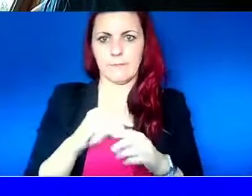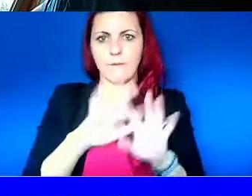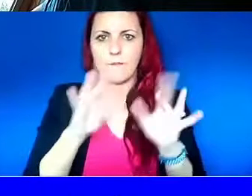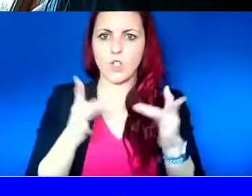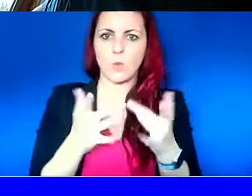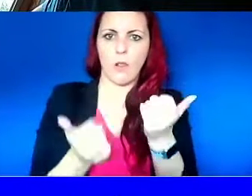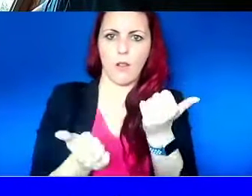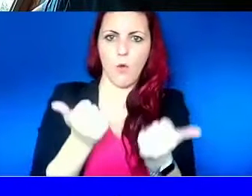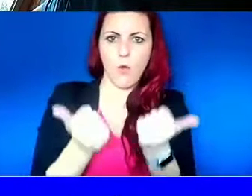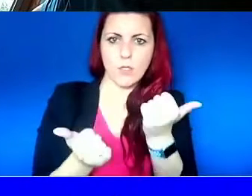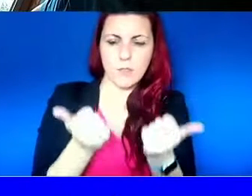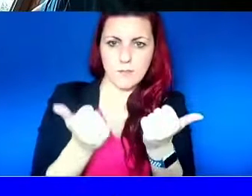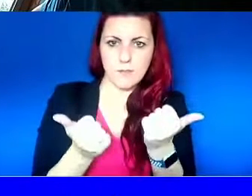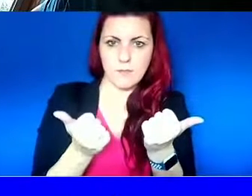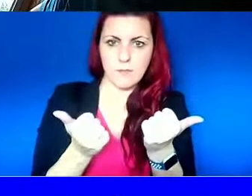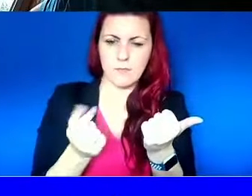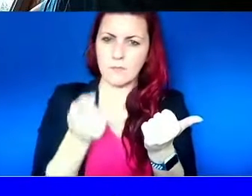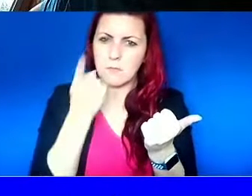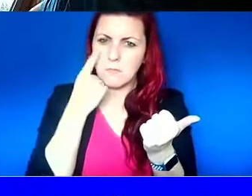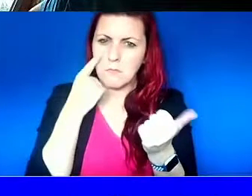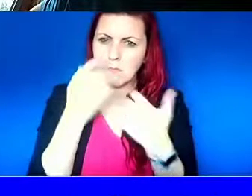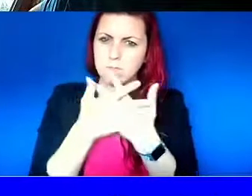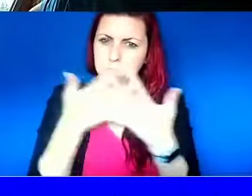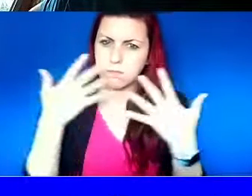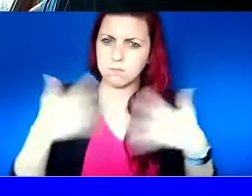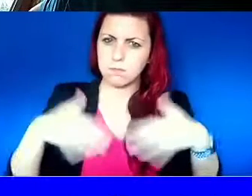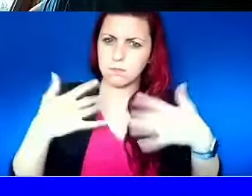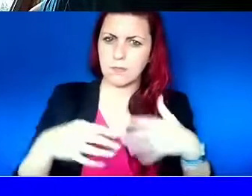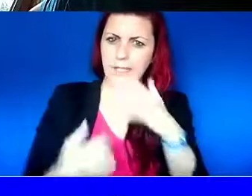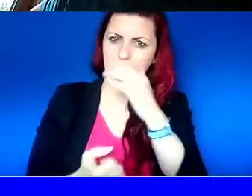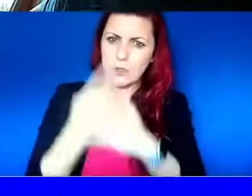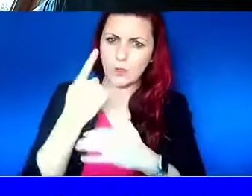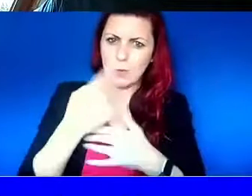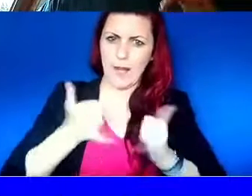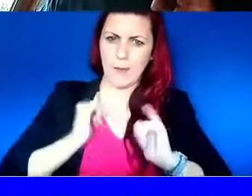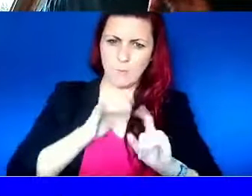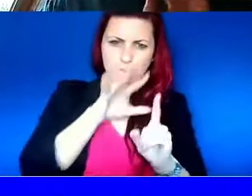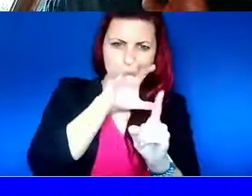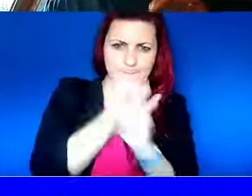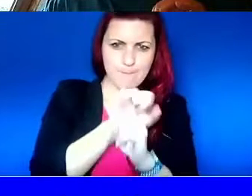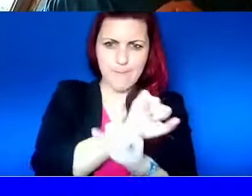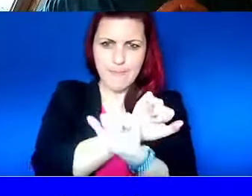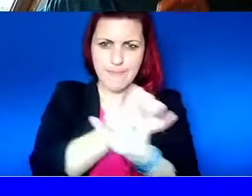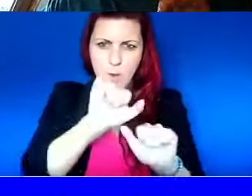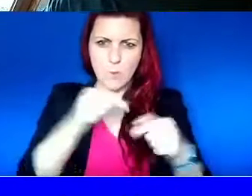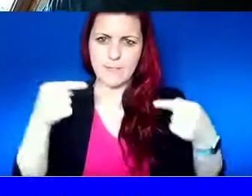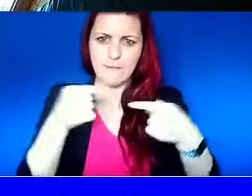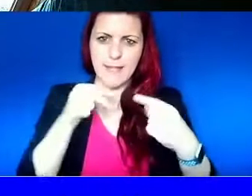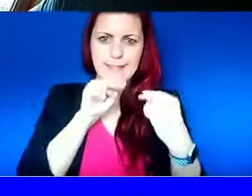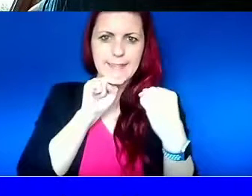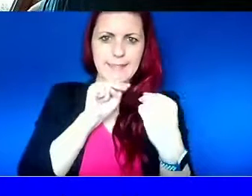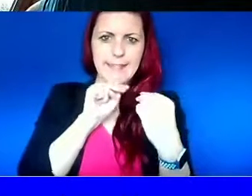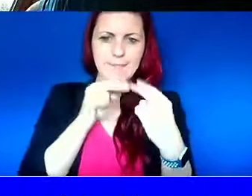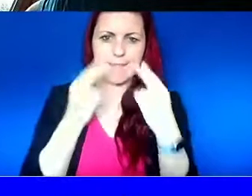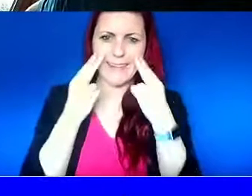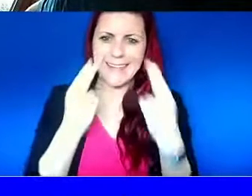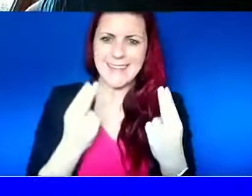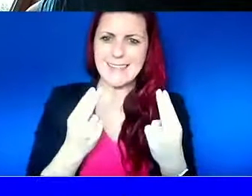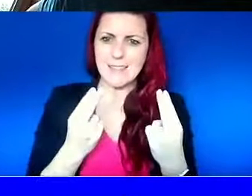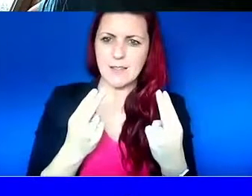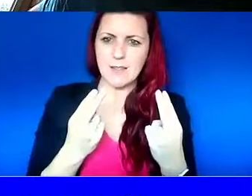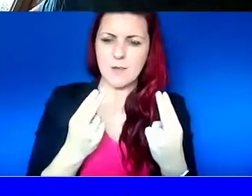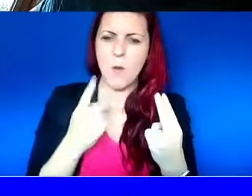Now we found real issues identifying defendants' needs. And we came across a really interesting pilot in Kent, which